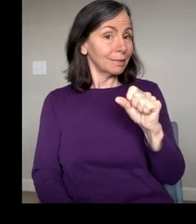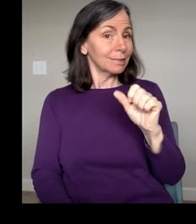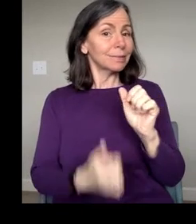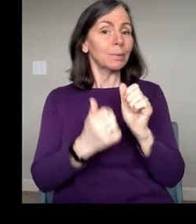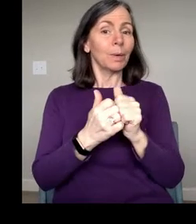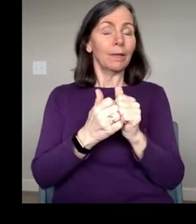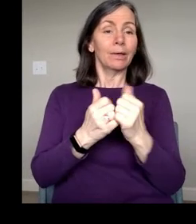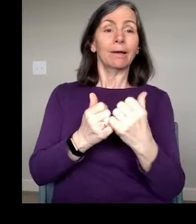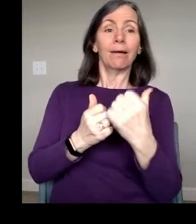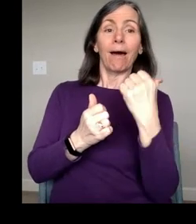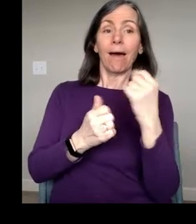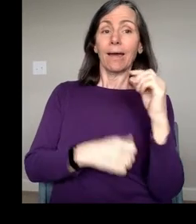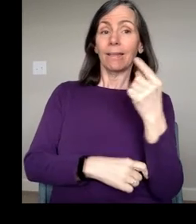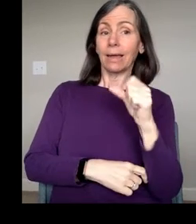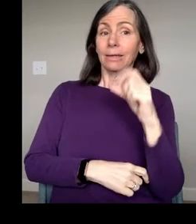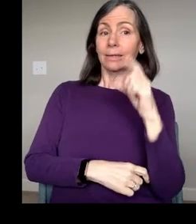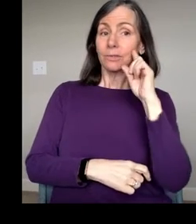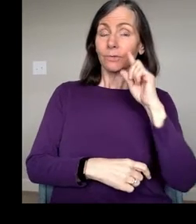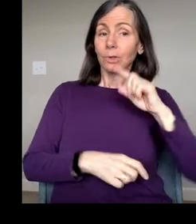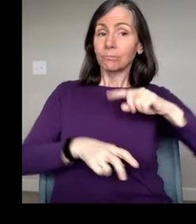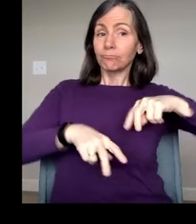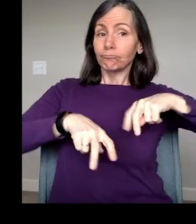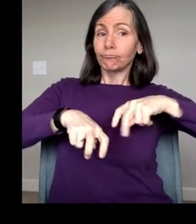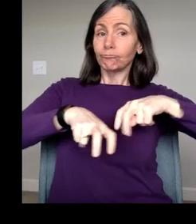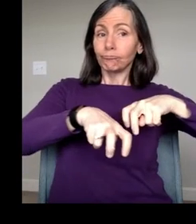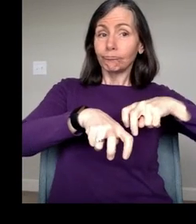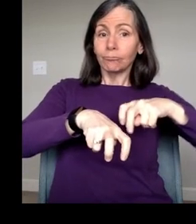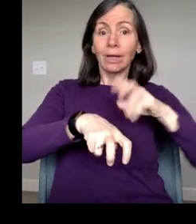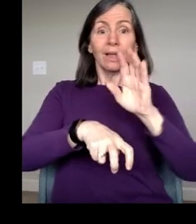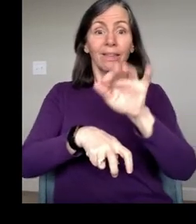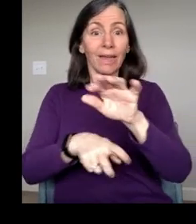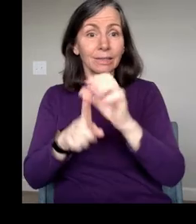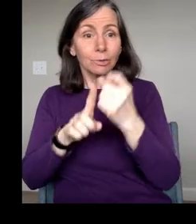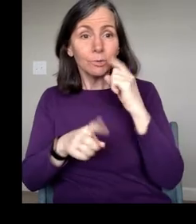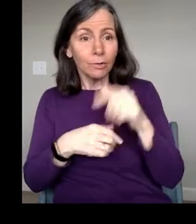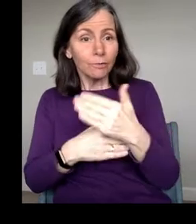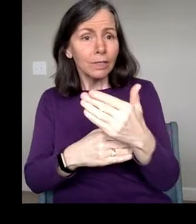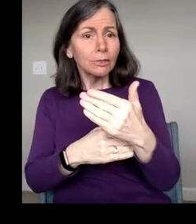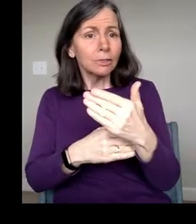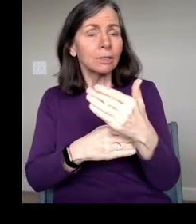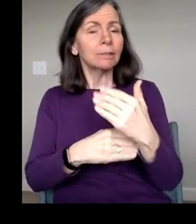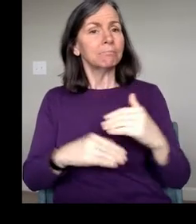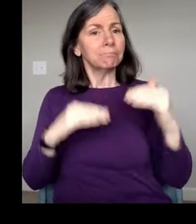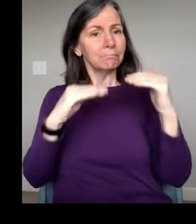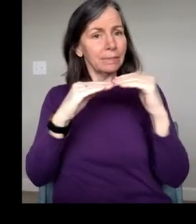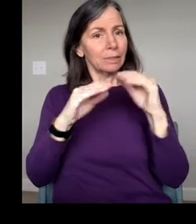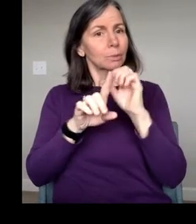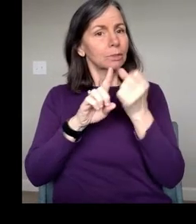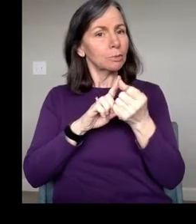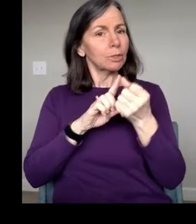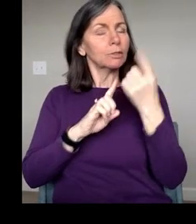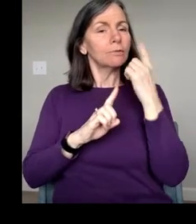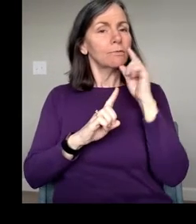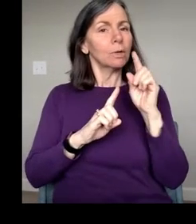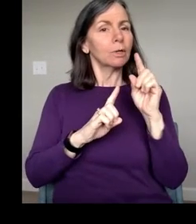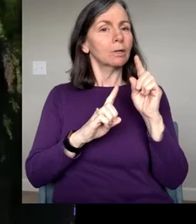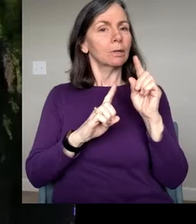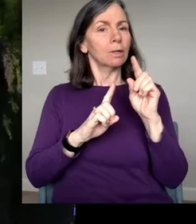in sticklebacks is the equivalent of losing legs. How does such a dramatic change in form occur?